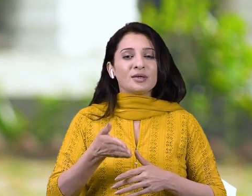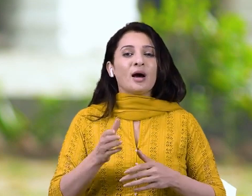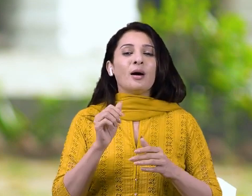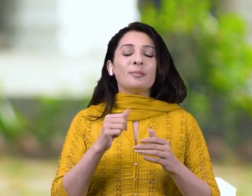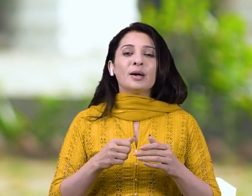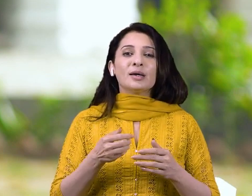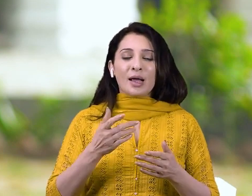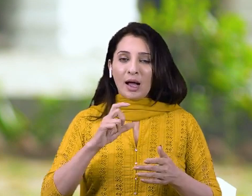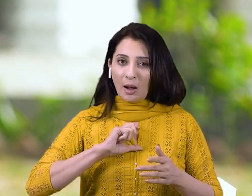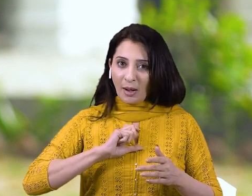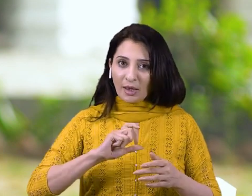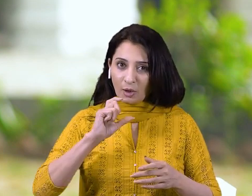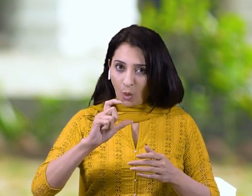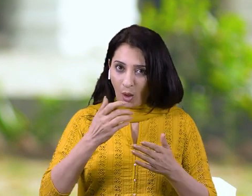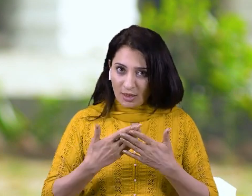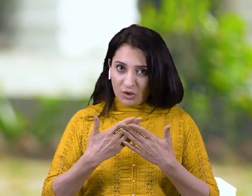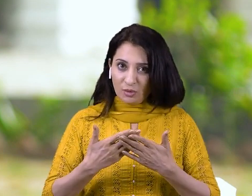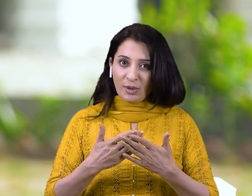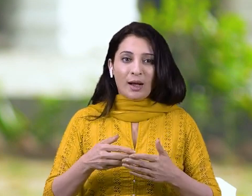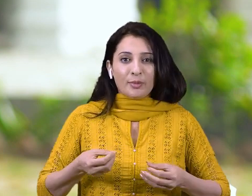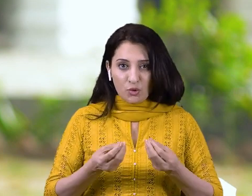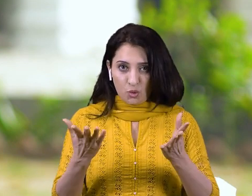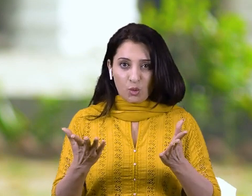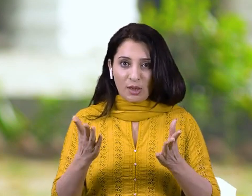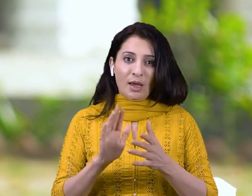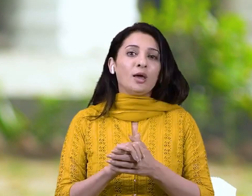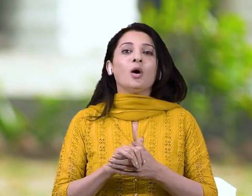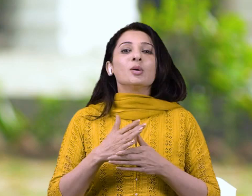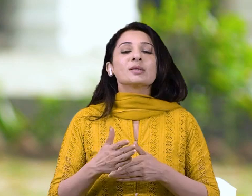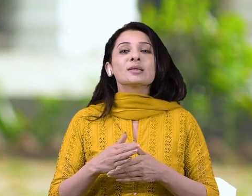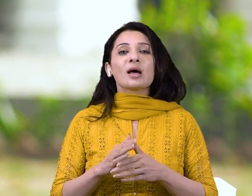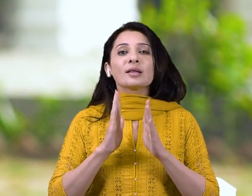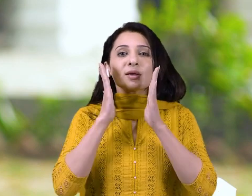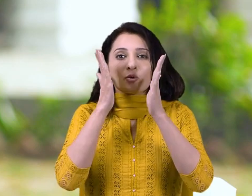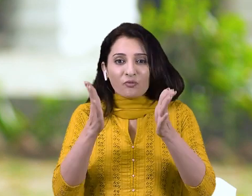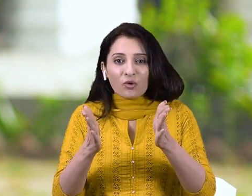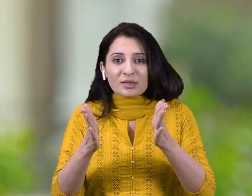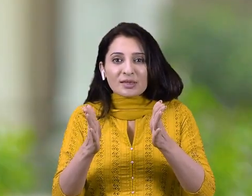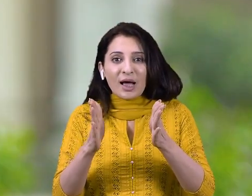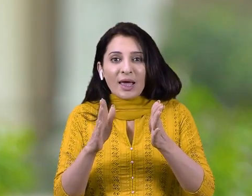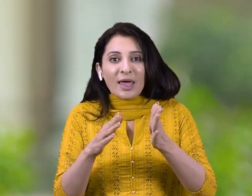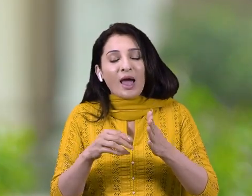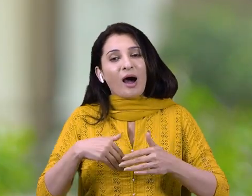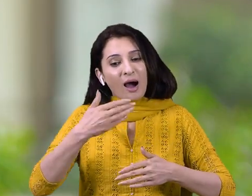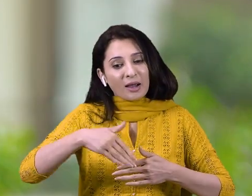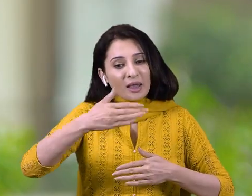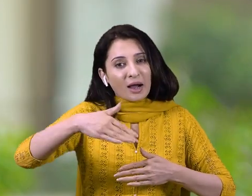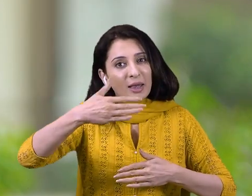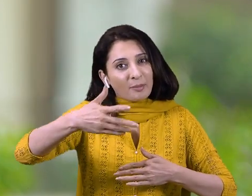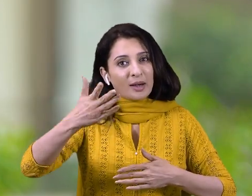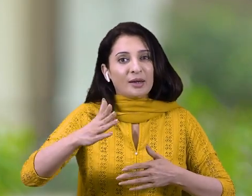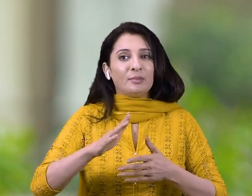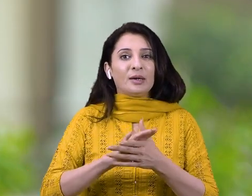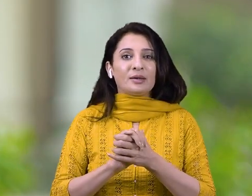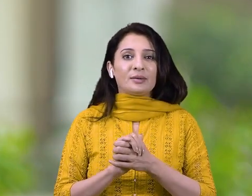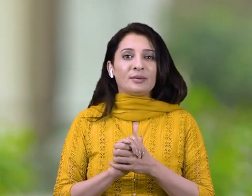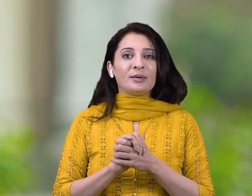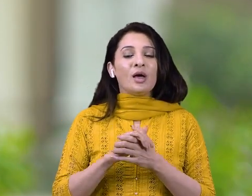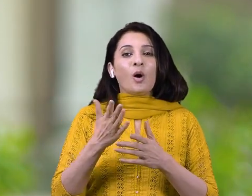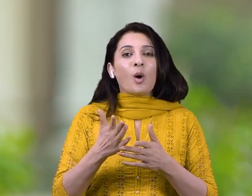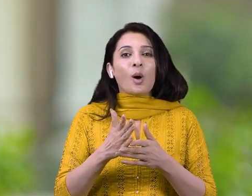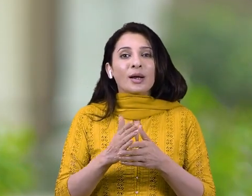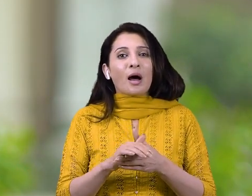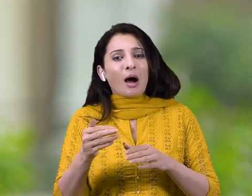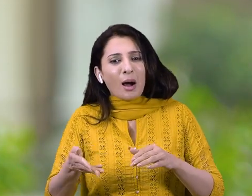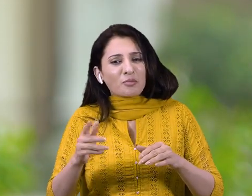But at Aitchison College this year and last year, with the new initiative we started, we wanted to specifically focus on grooming. Qualities that include,